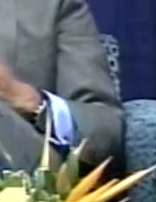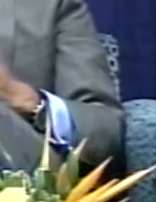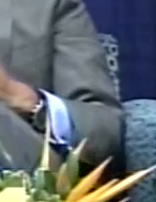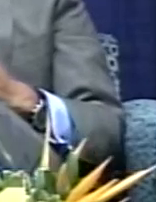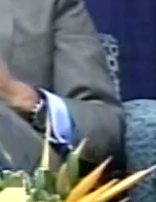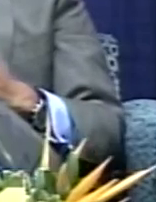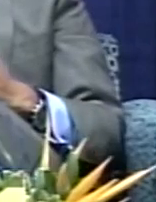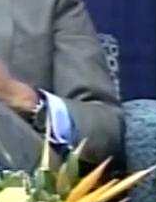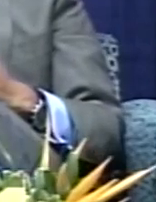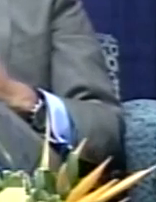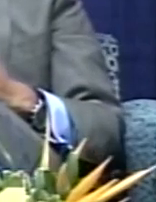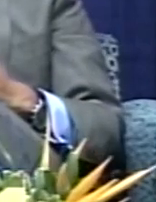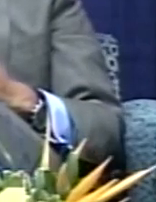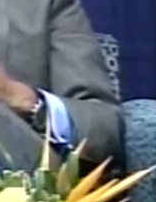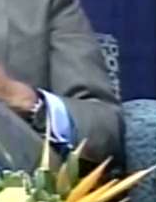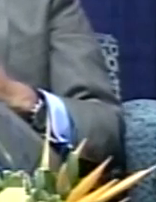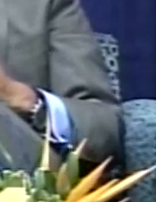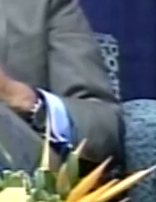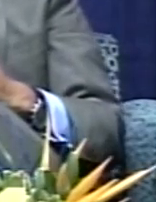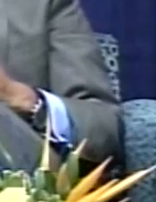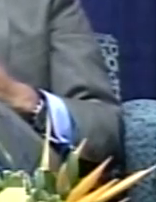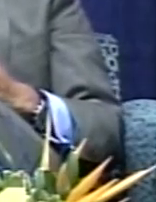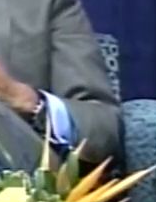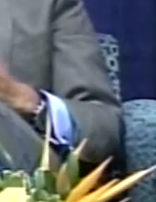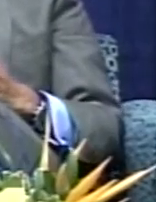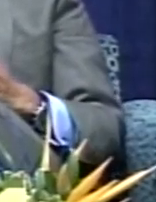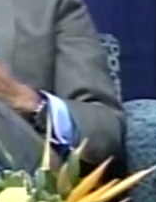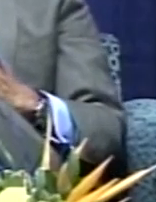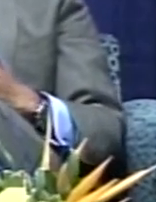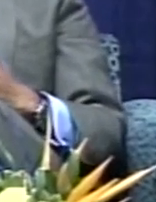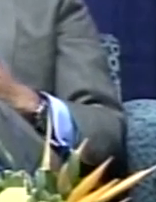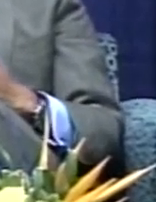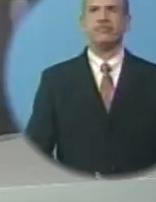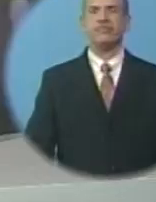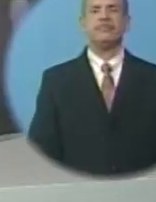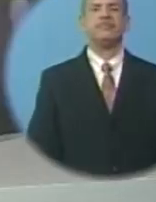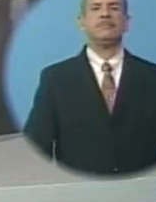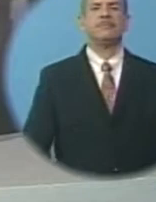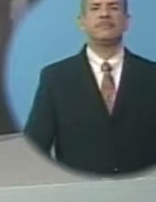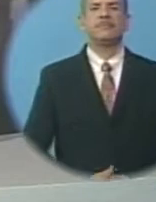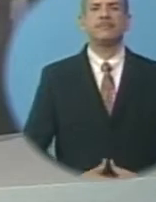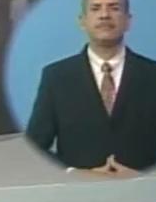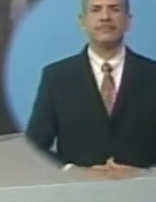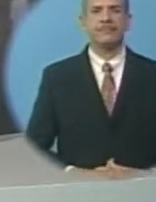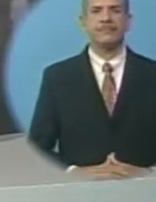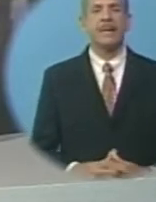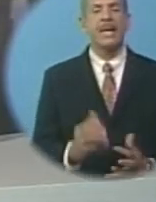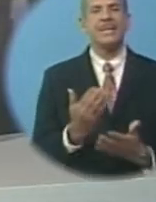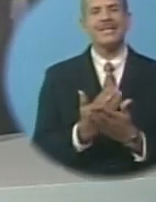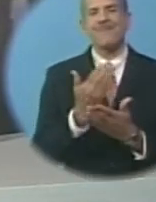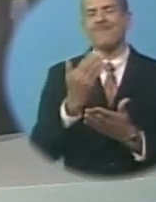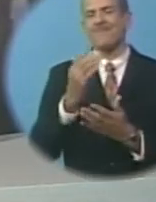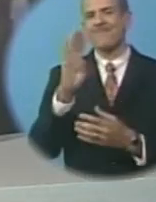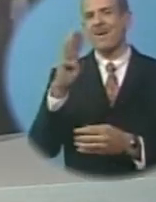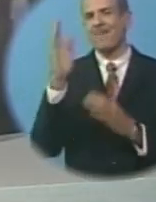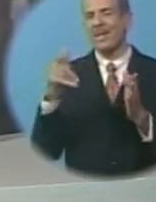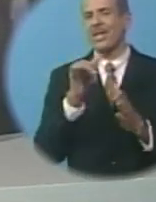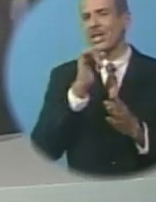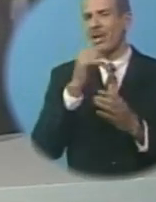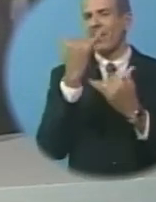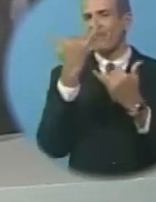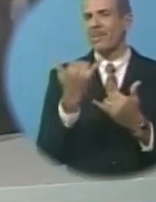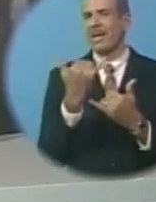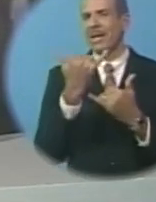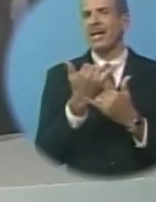is outstanding and ensuring that it does not return to that level again. Some Barbadians are not adhering to the